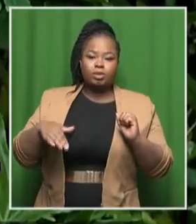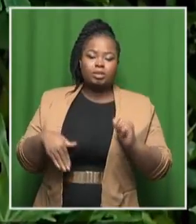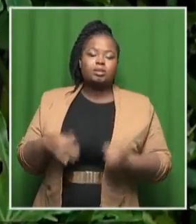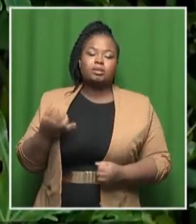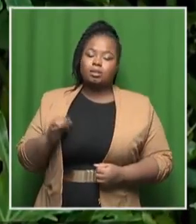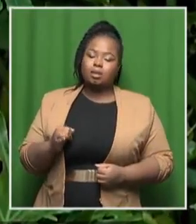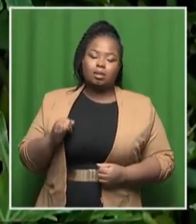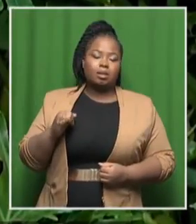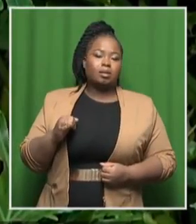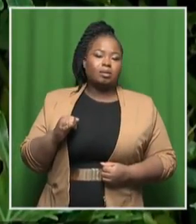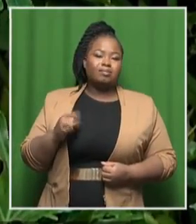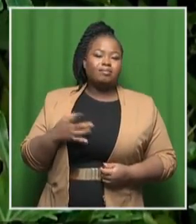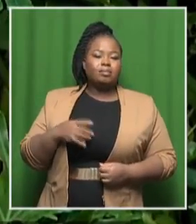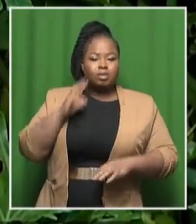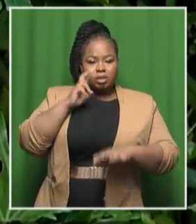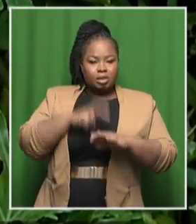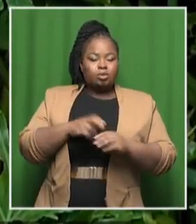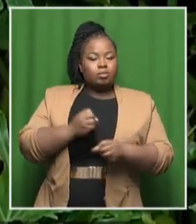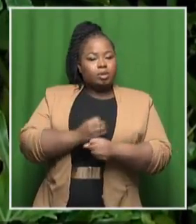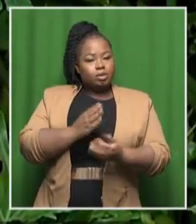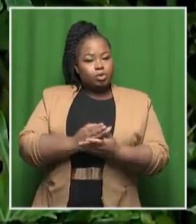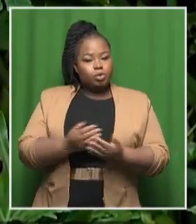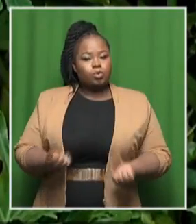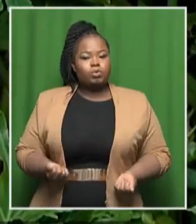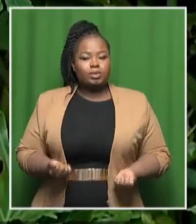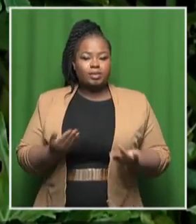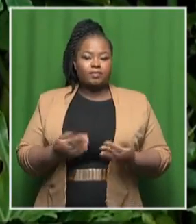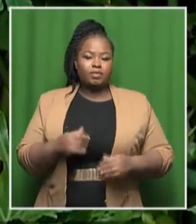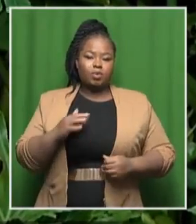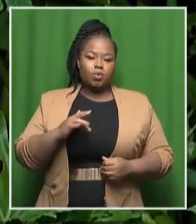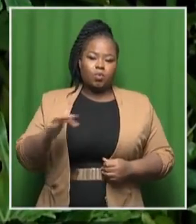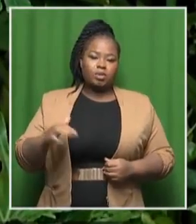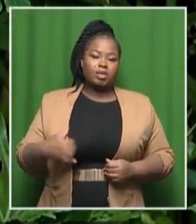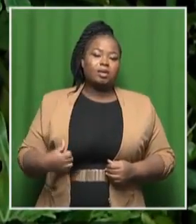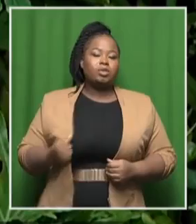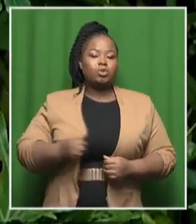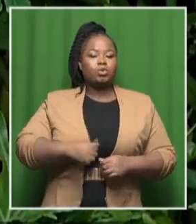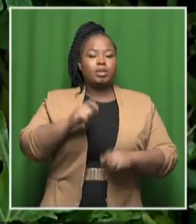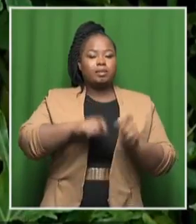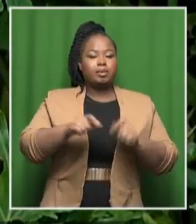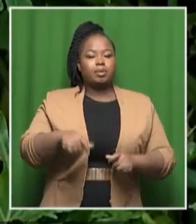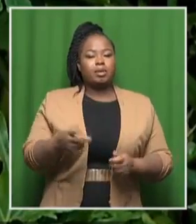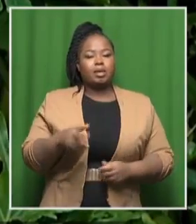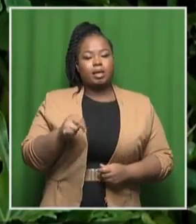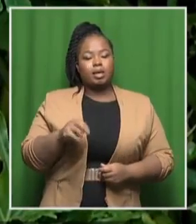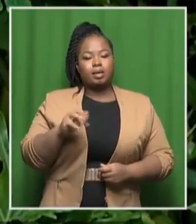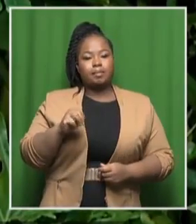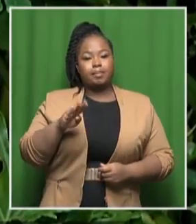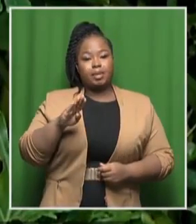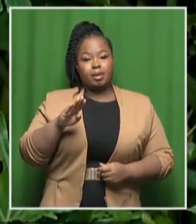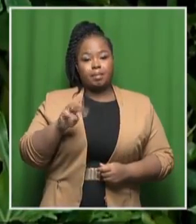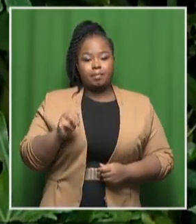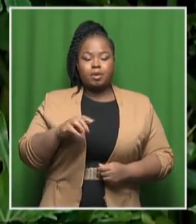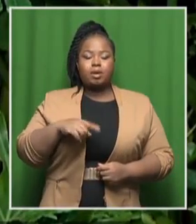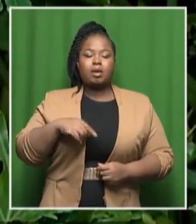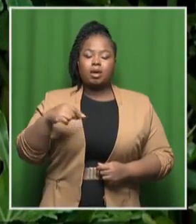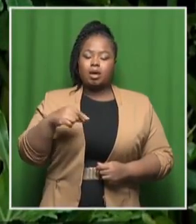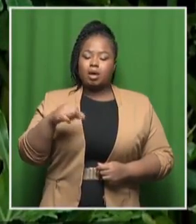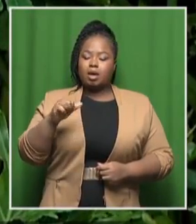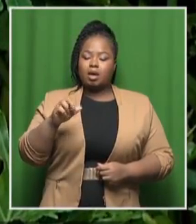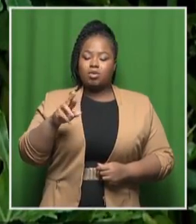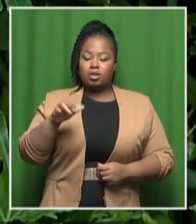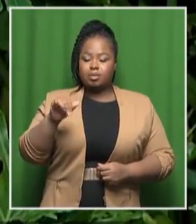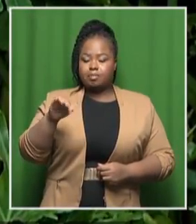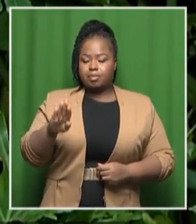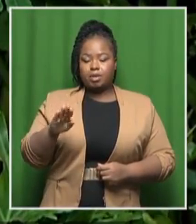water supply for the people, and that is the biggest dedicated water supply to NMBM. We know that the Drought Dam is reasonably full,